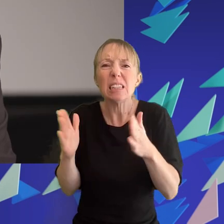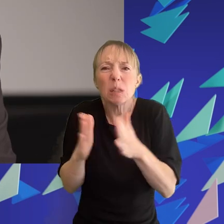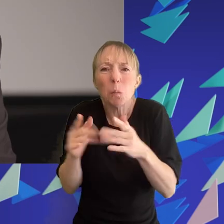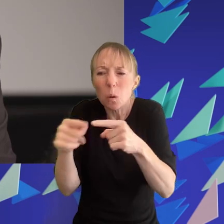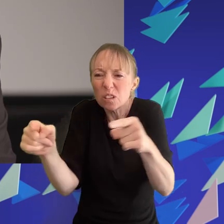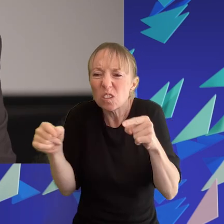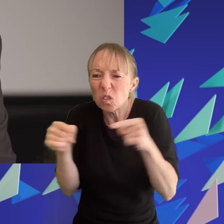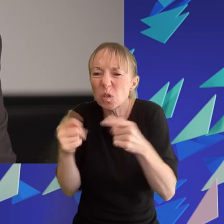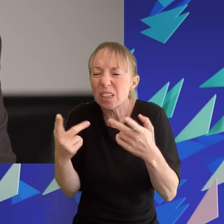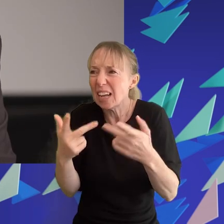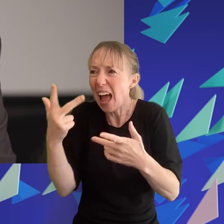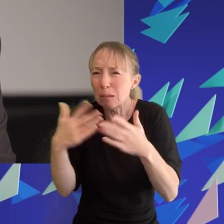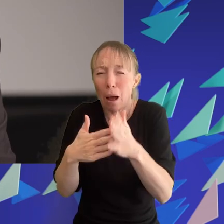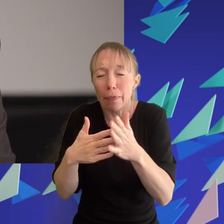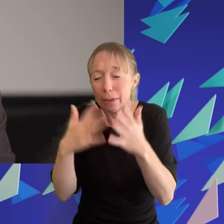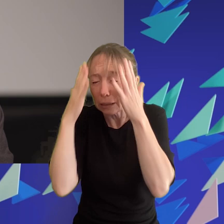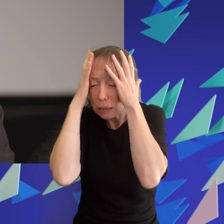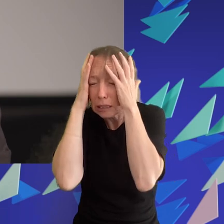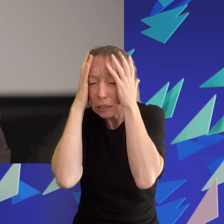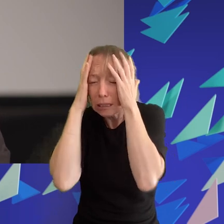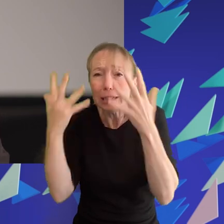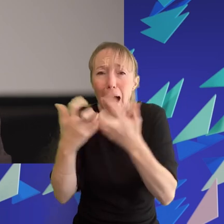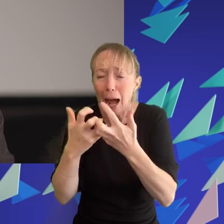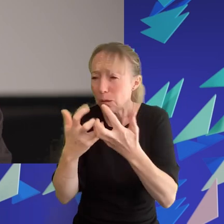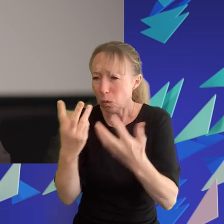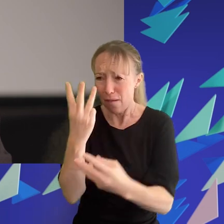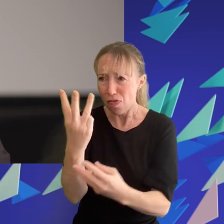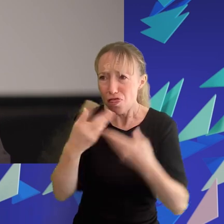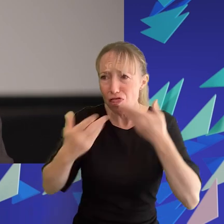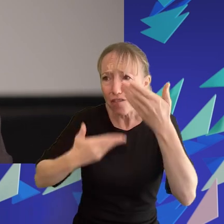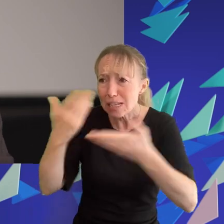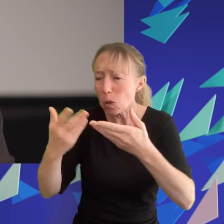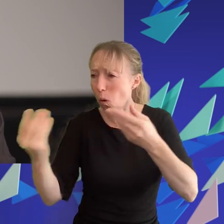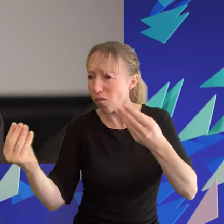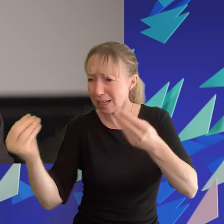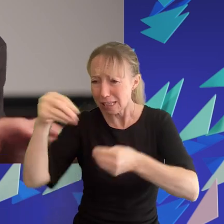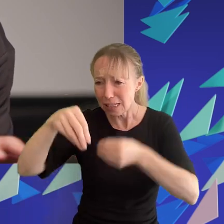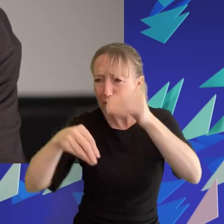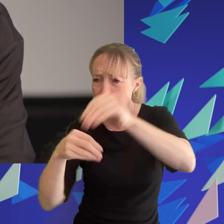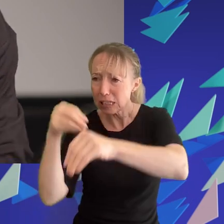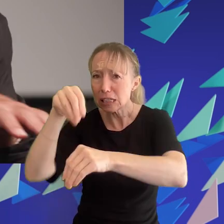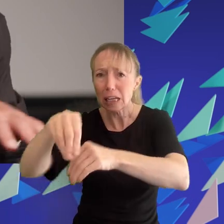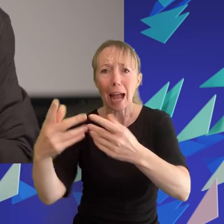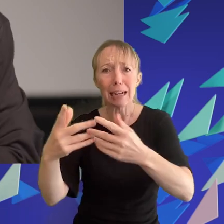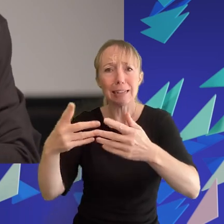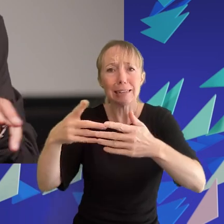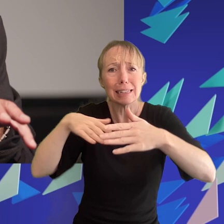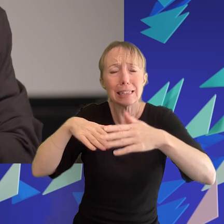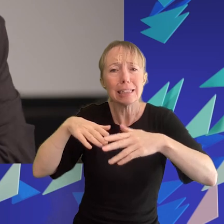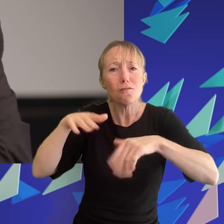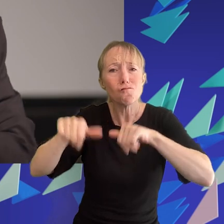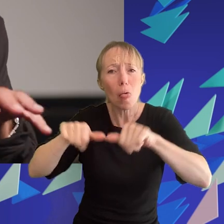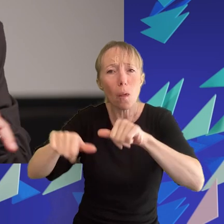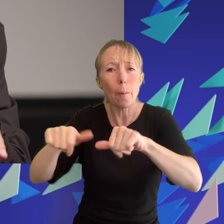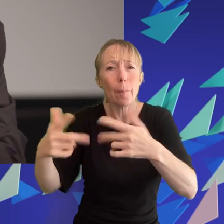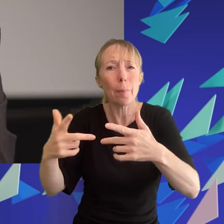like getting crazy with how to put together these three stories and blah blah blah, finding the internal rhythm of each. And obviously, in being